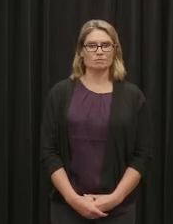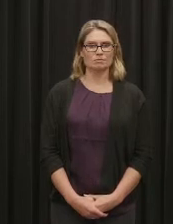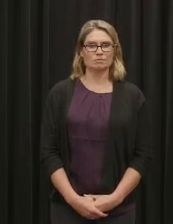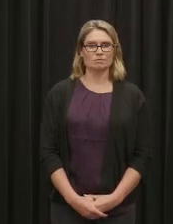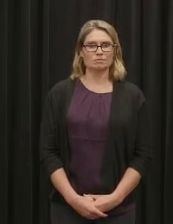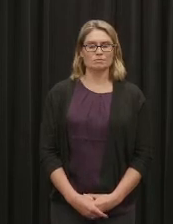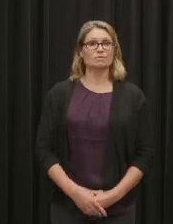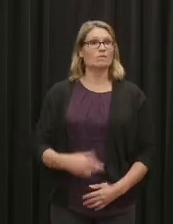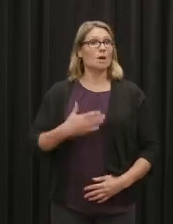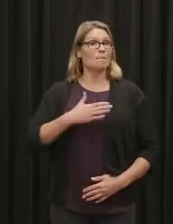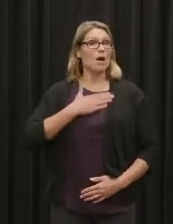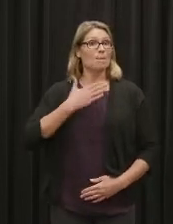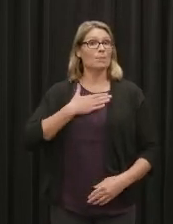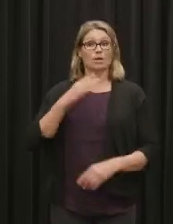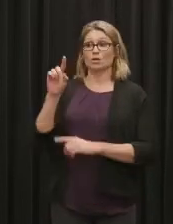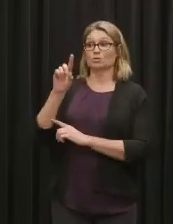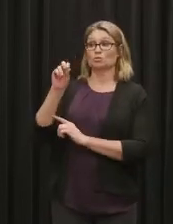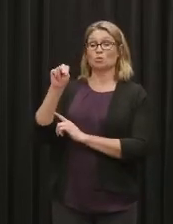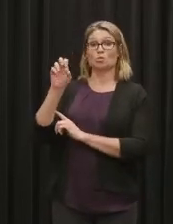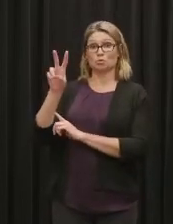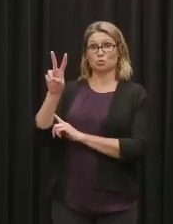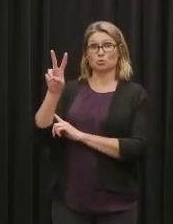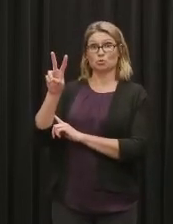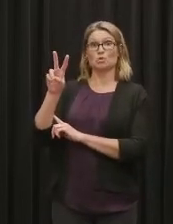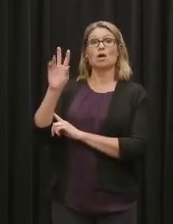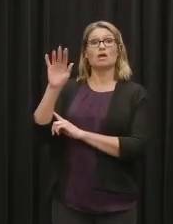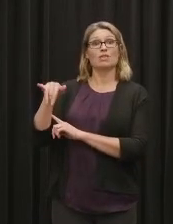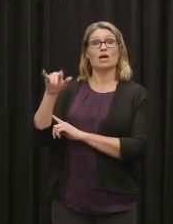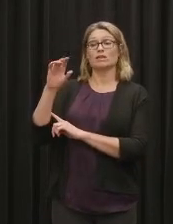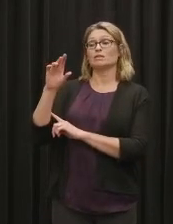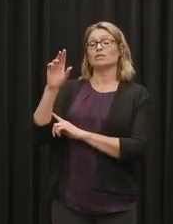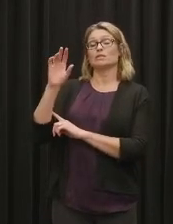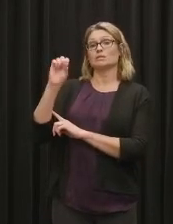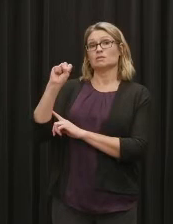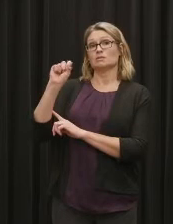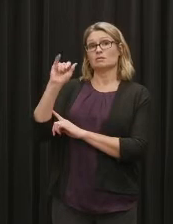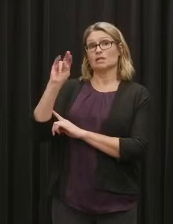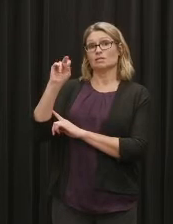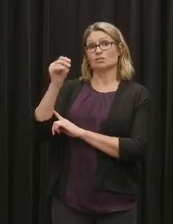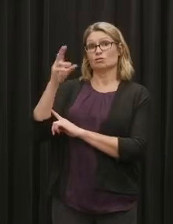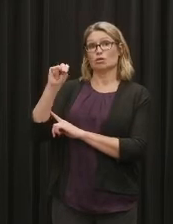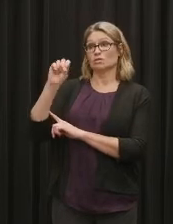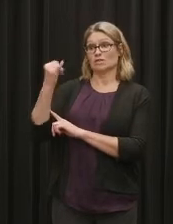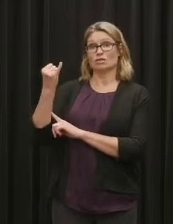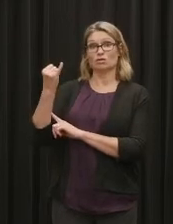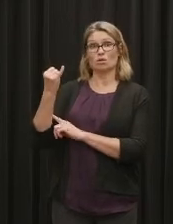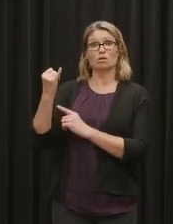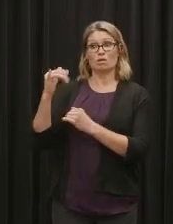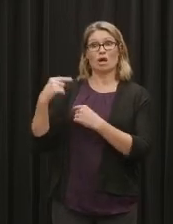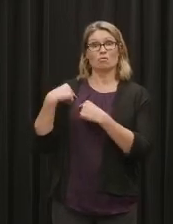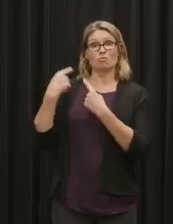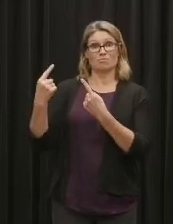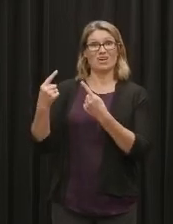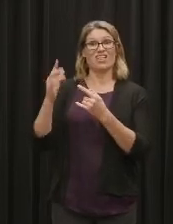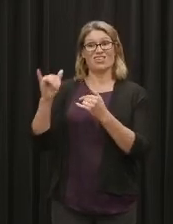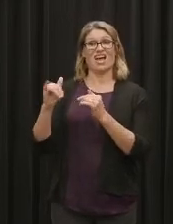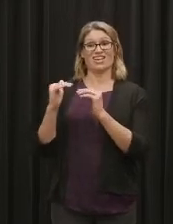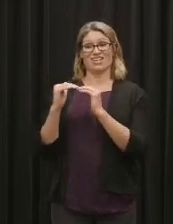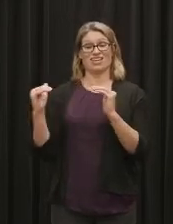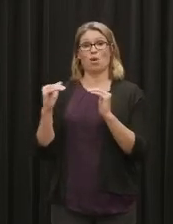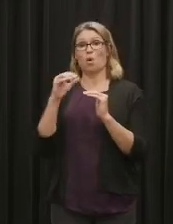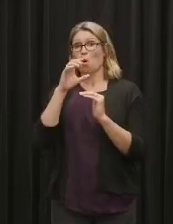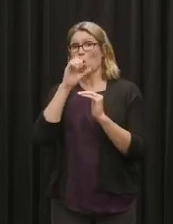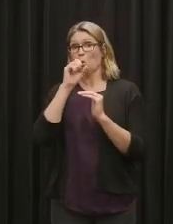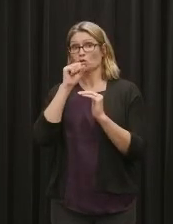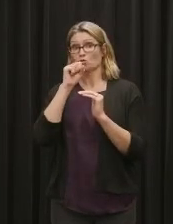improved. Which is the St. John, Kings, and Charlotte counties, since the area transitioned into orange, the orange level of